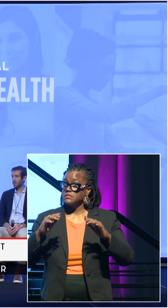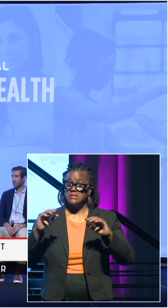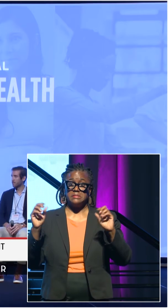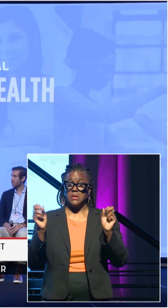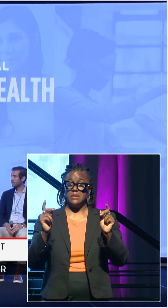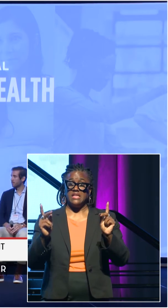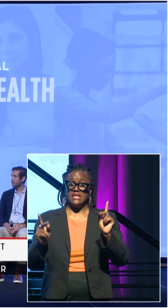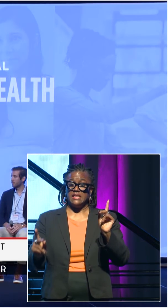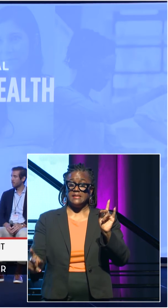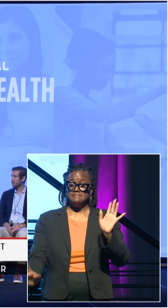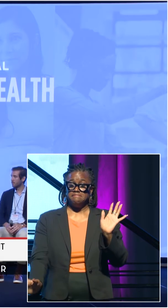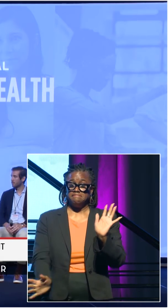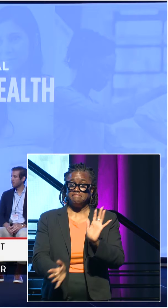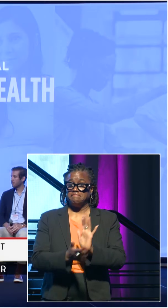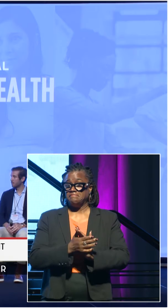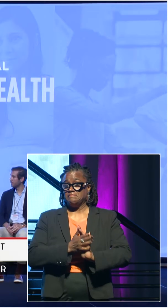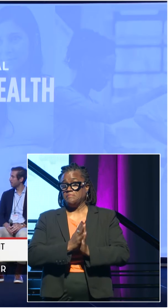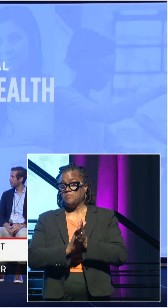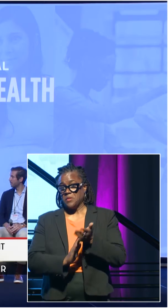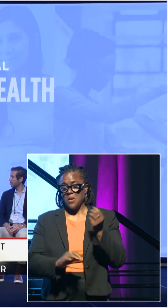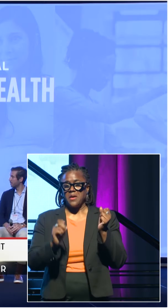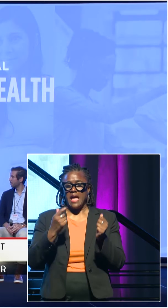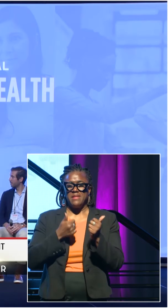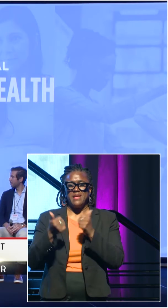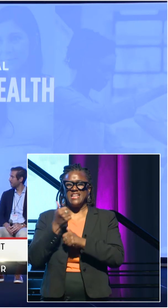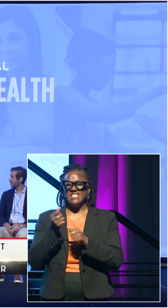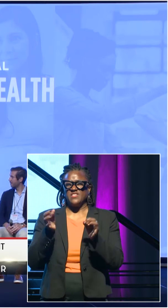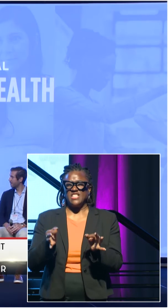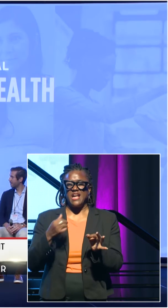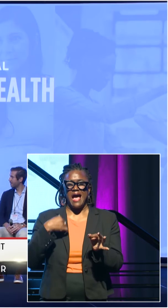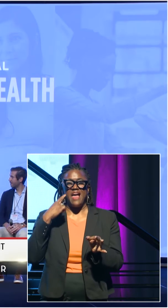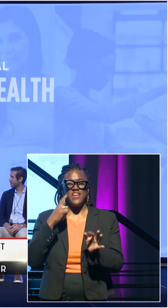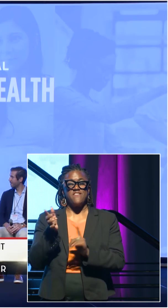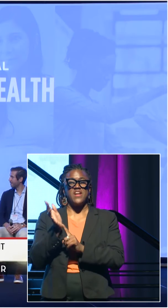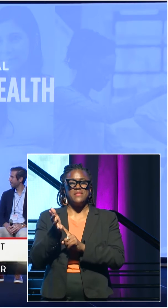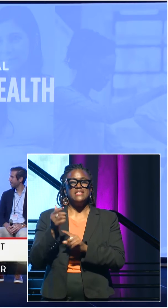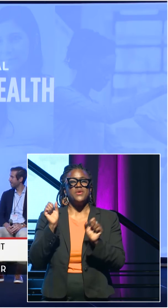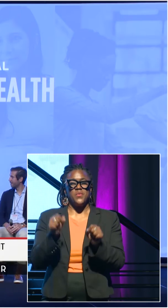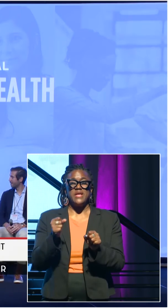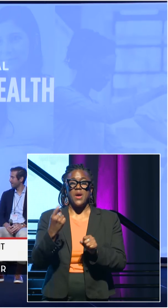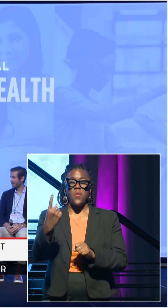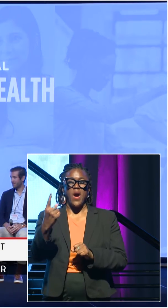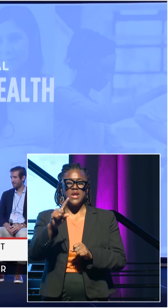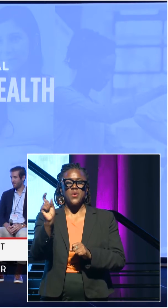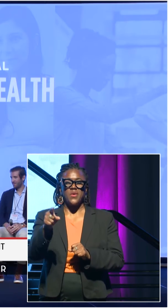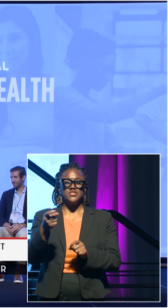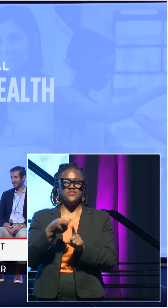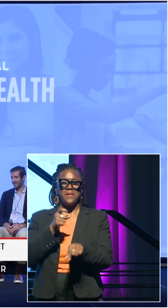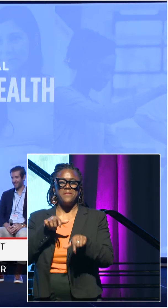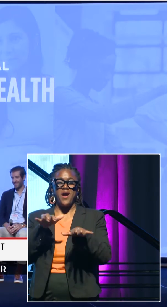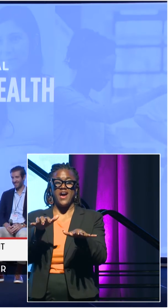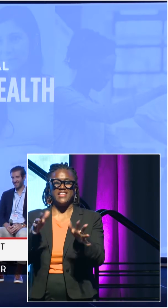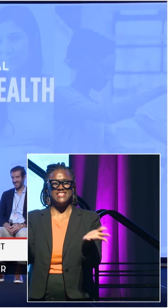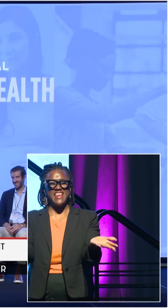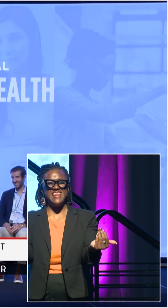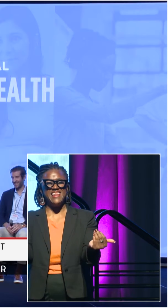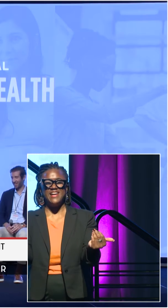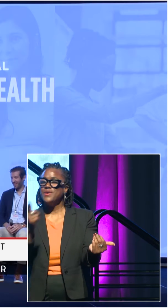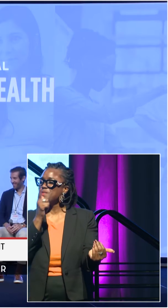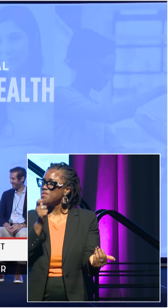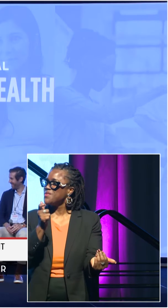Okay. Okay, I can make an executive decision. I think in 5 minutes we can have one question from the audience. So